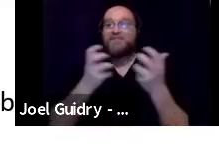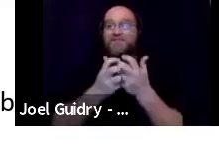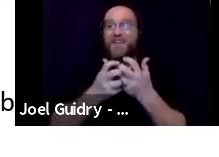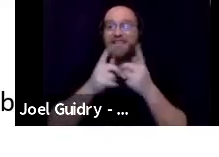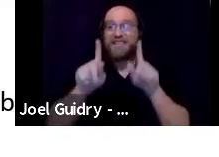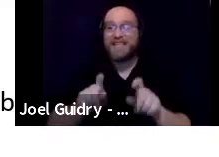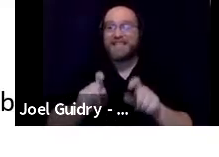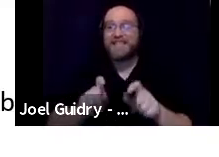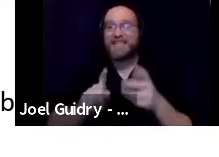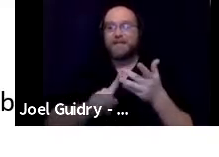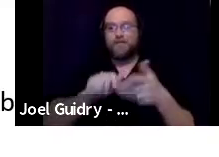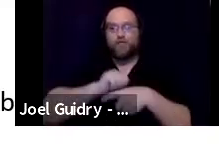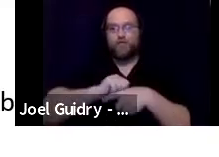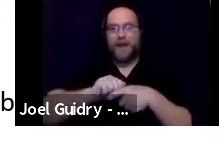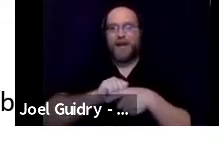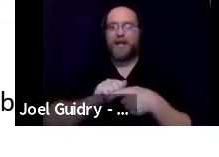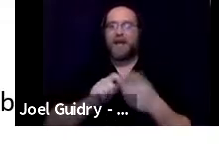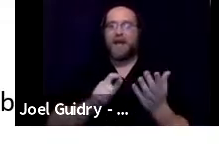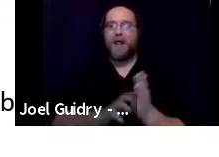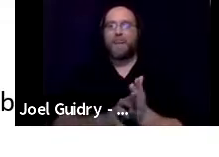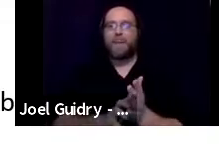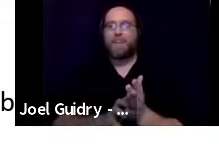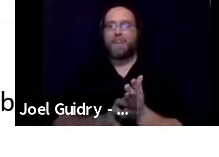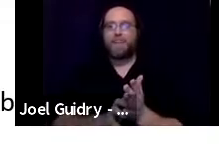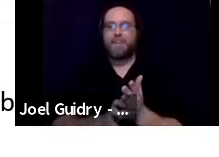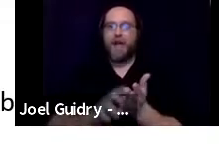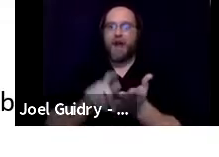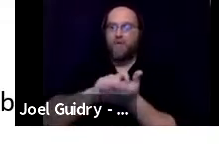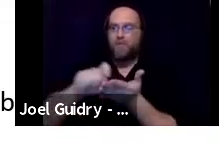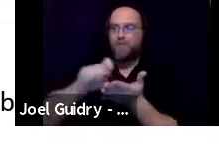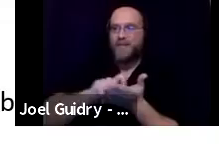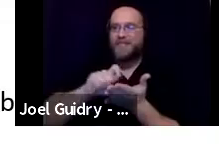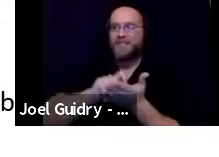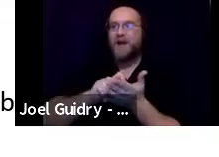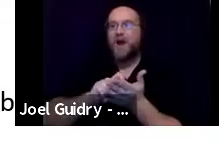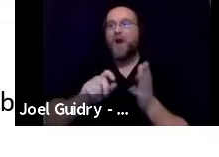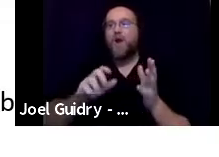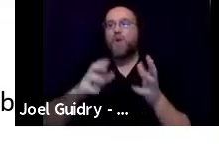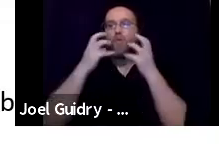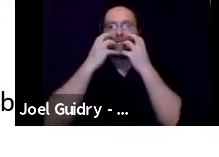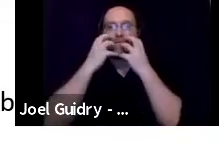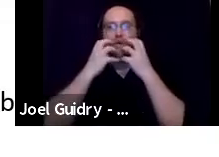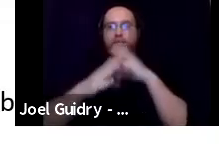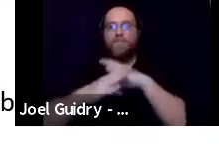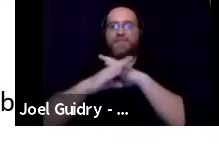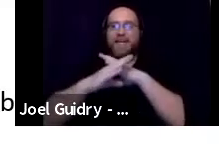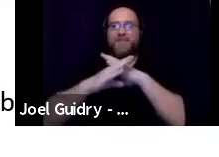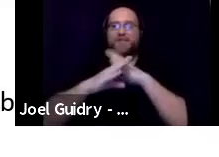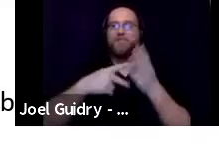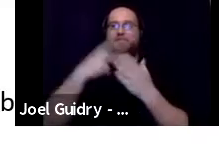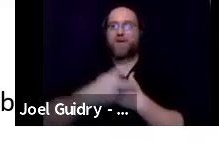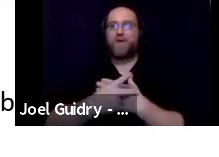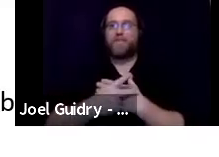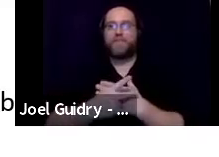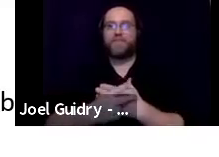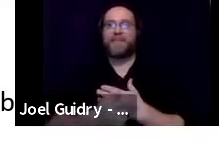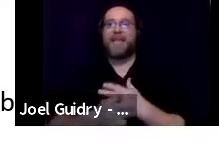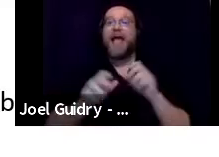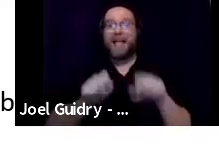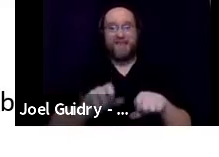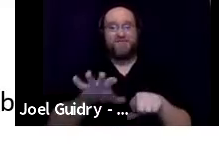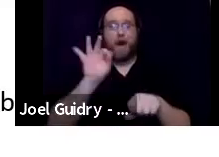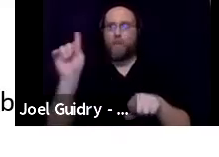program. Written respiratory protection program templates can be found on L&I's